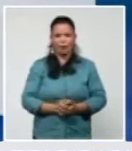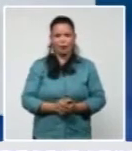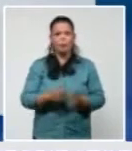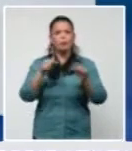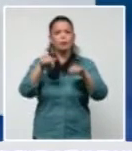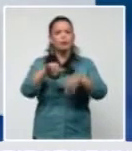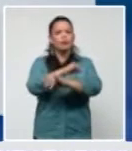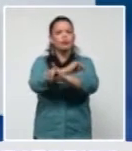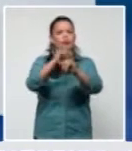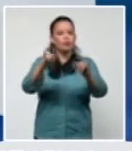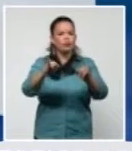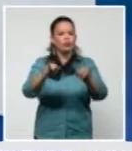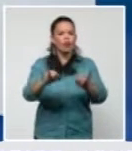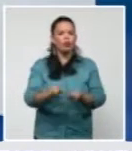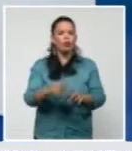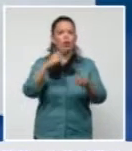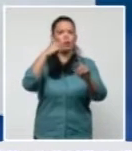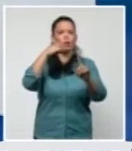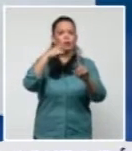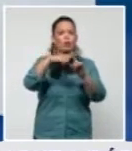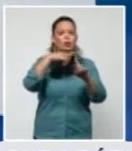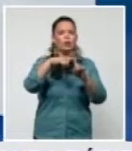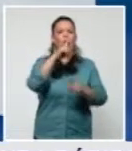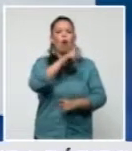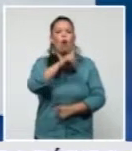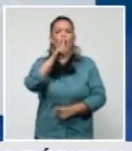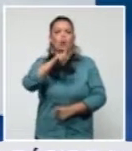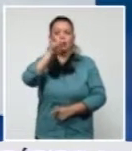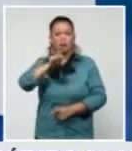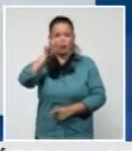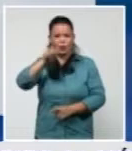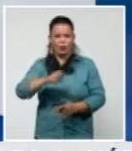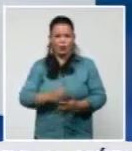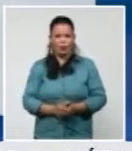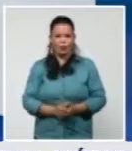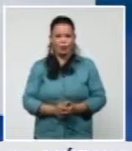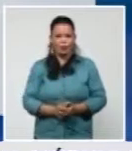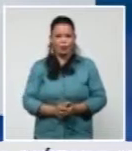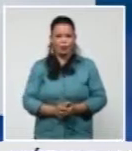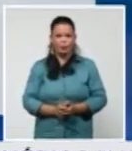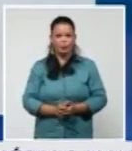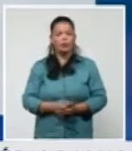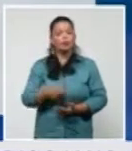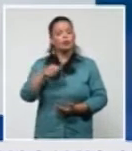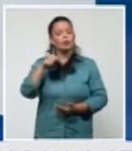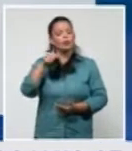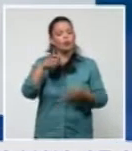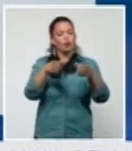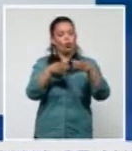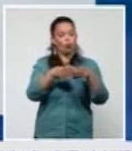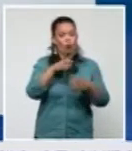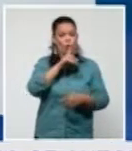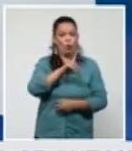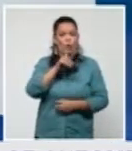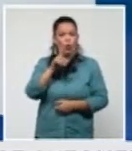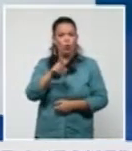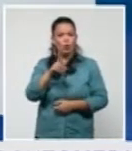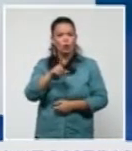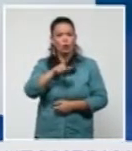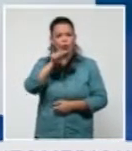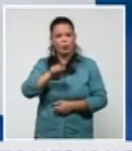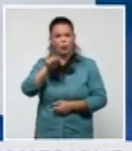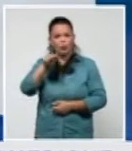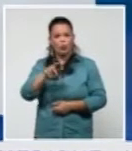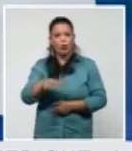4 autochthonous cases from Sancti Spiritus belong to the municipalities of Trinidad with 2, Cabaiguan